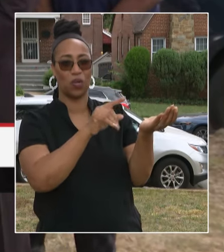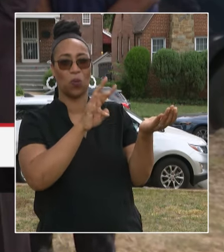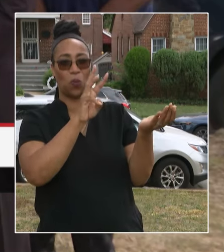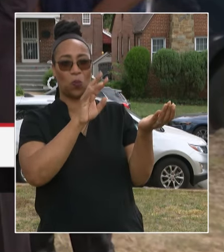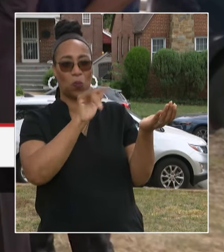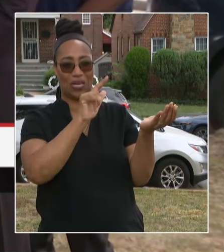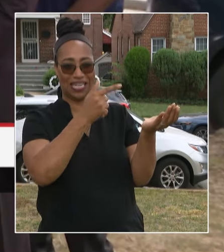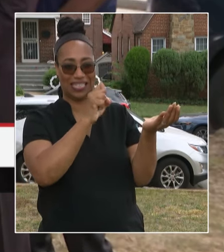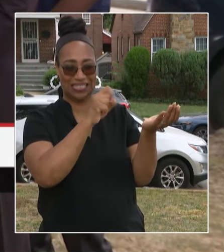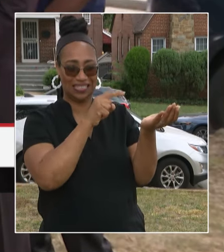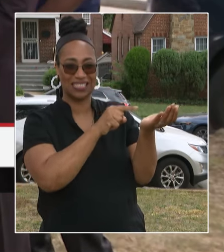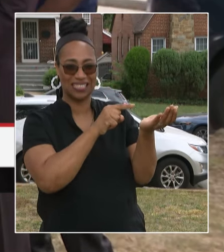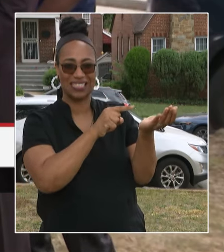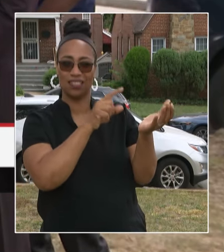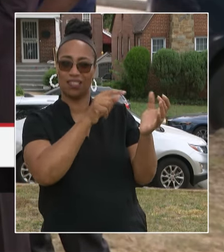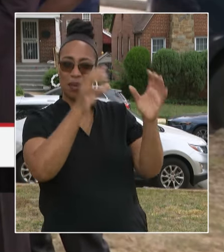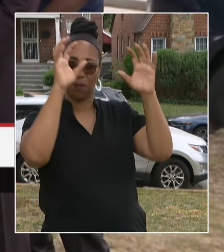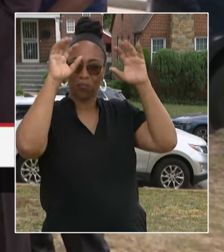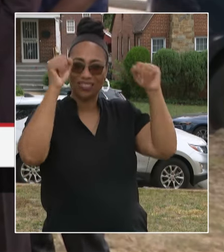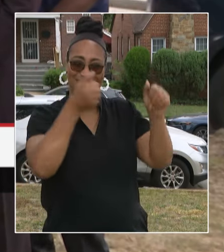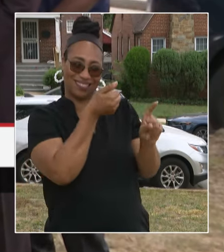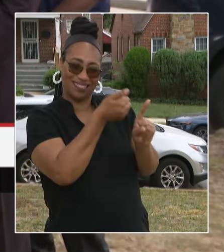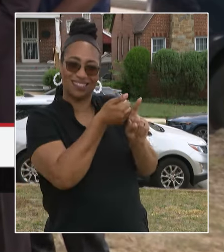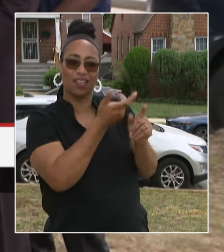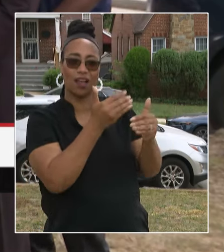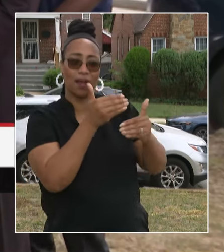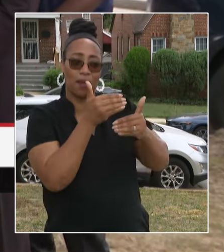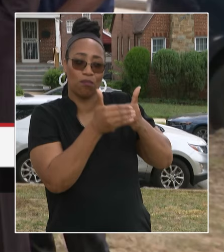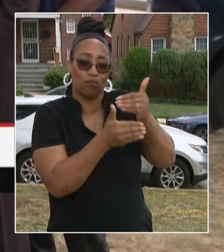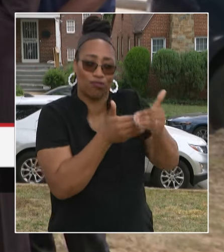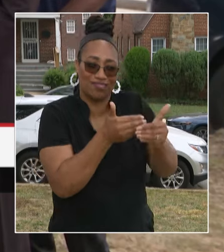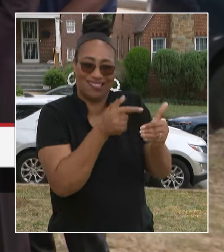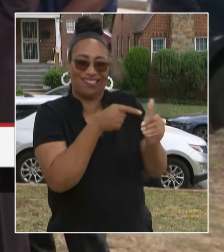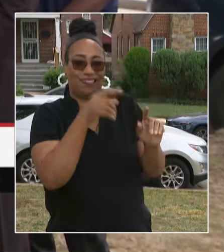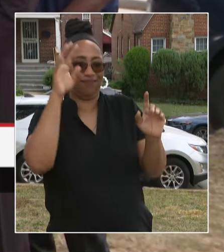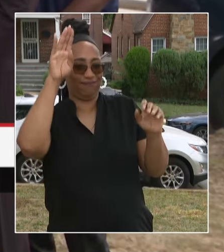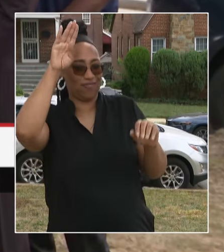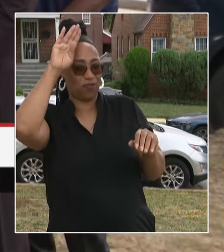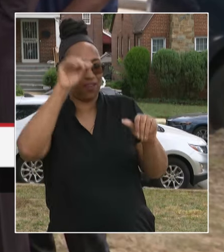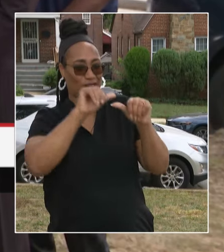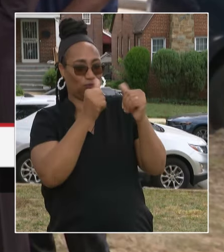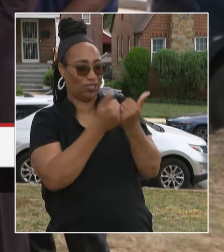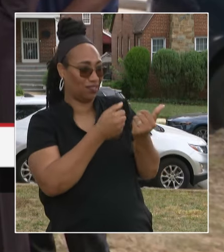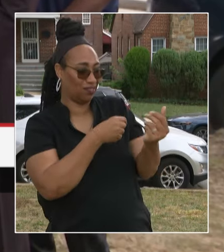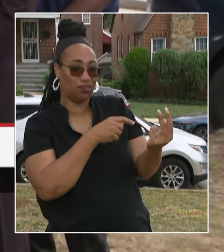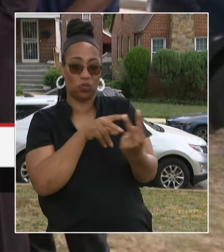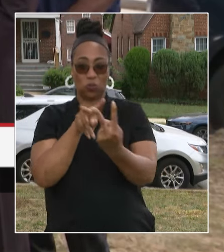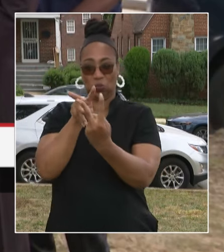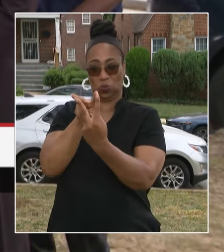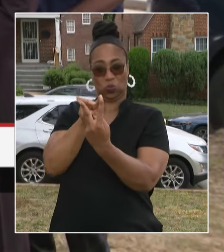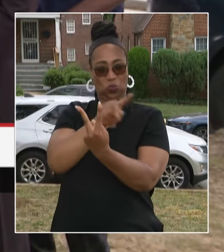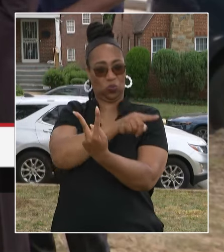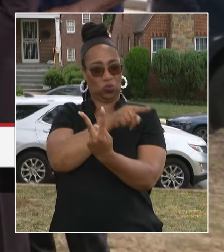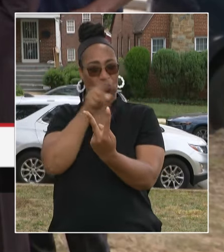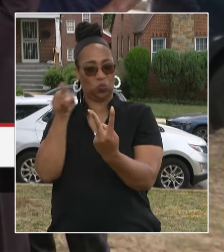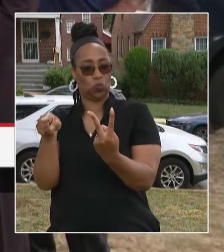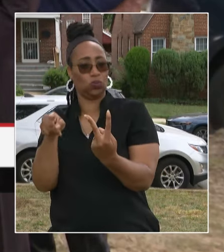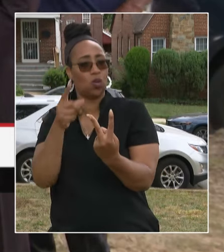D.C. And I just wanted to say this, but we have one other thing I just wanted to say to you. There's one young lady who's